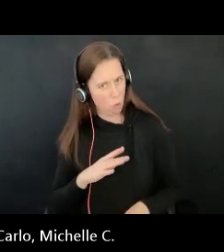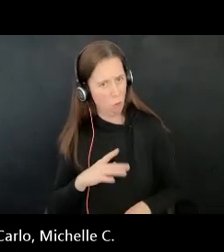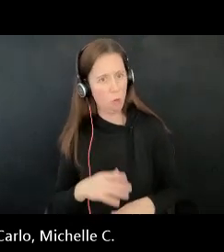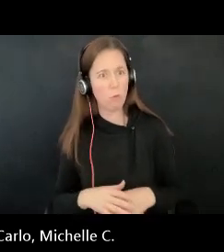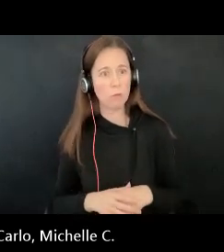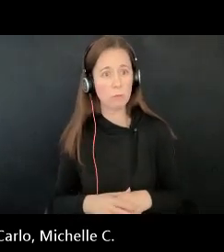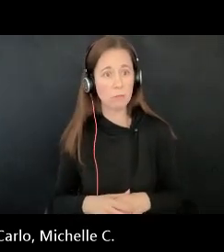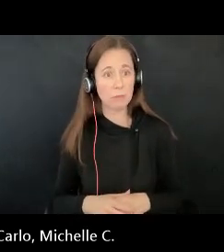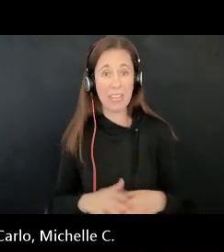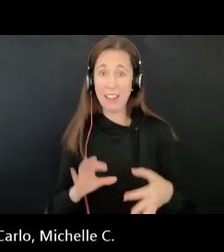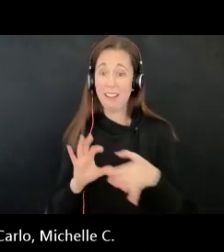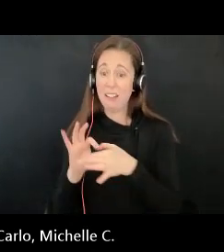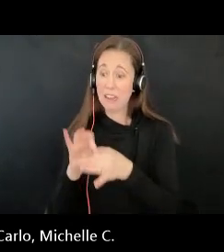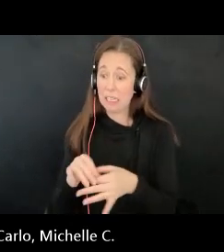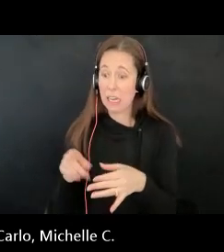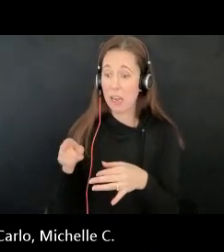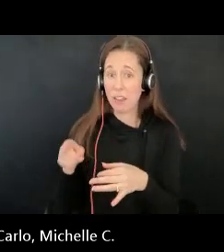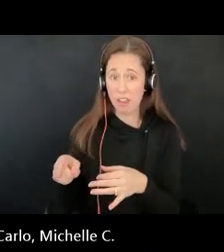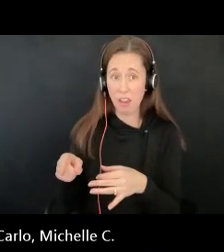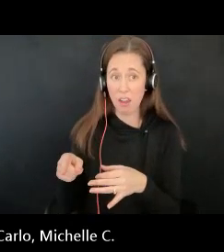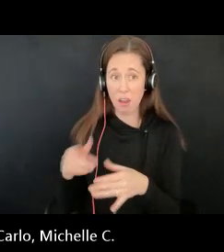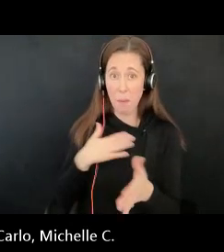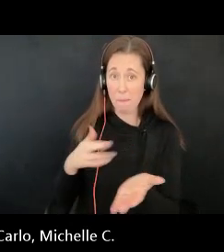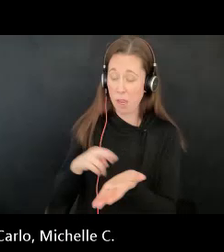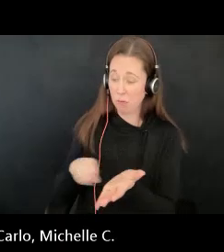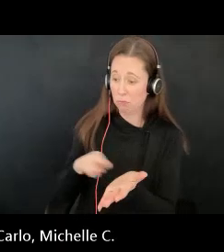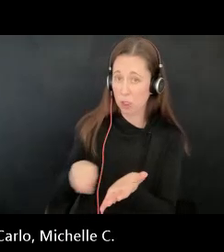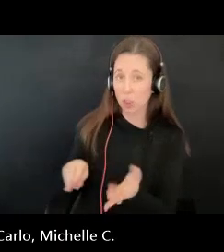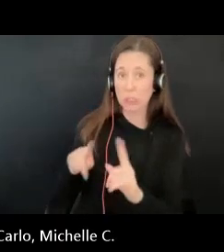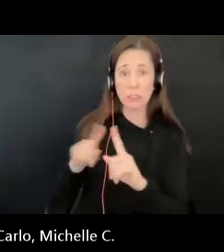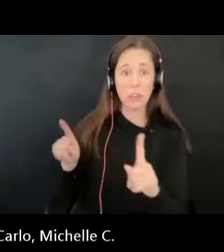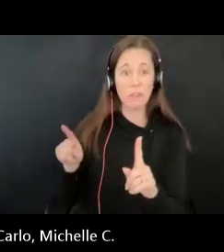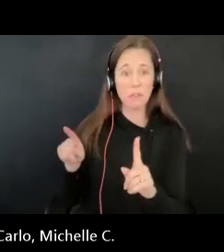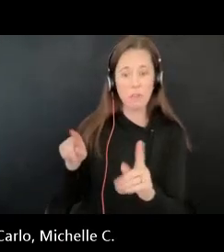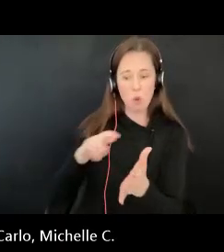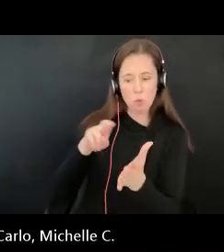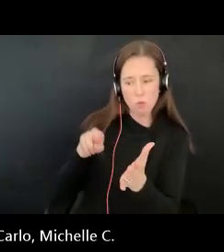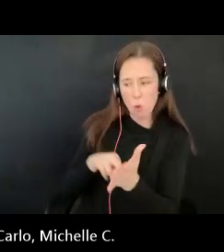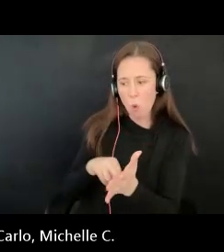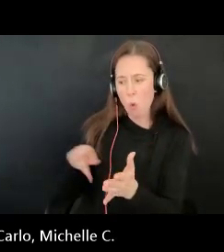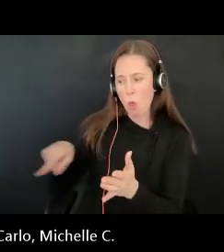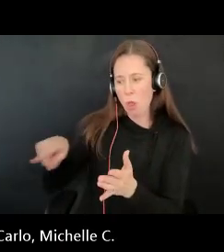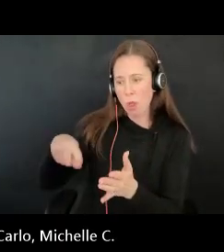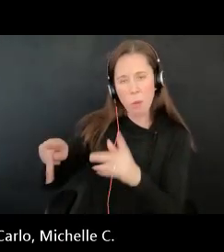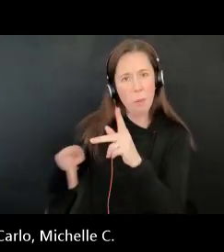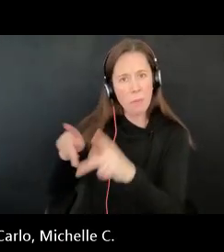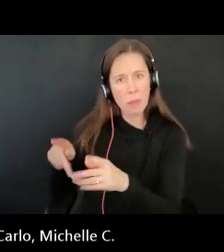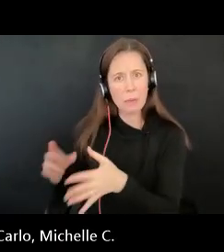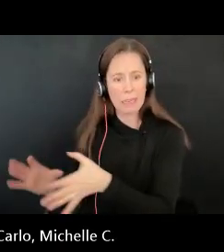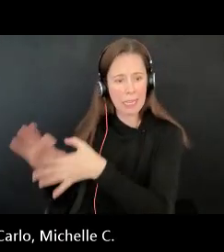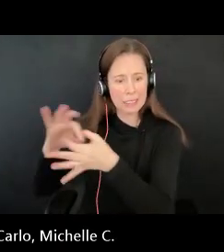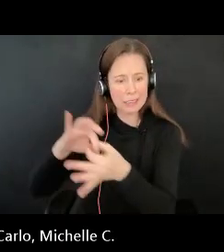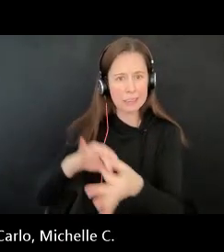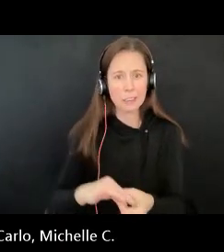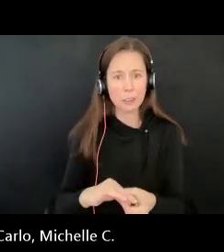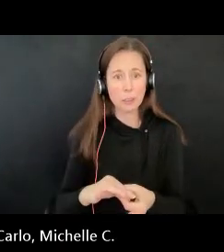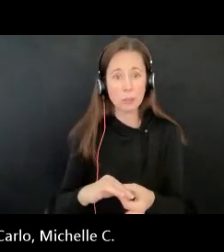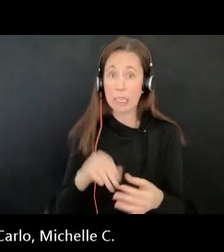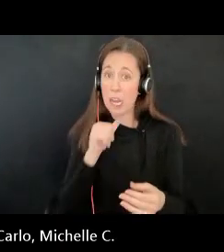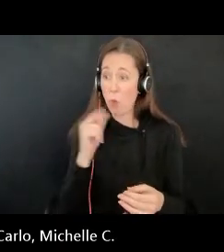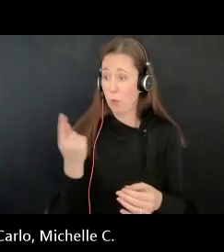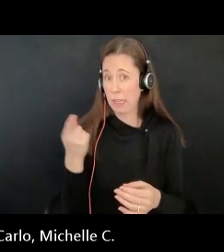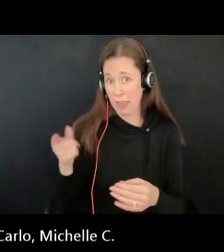it to the time of the roles and responsibilities of these people. I could connect to not only